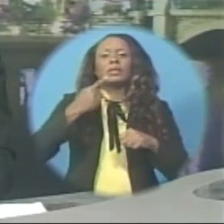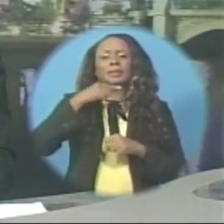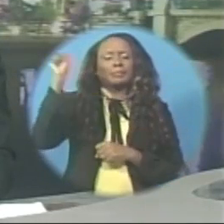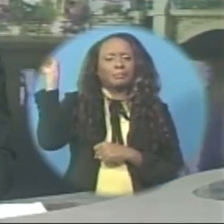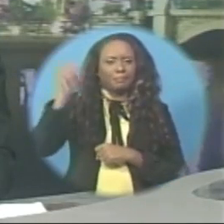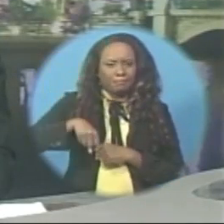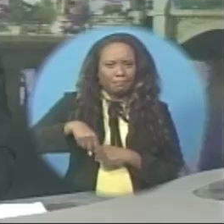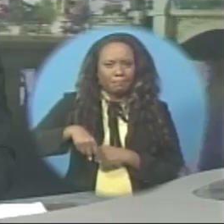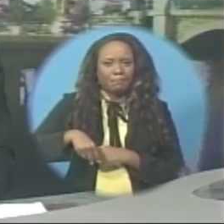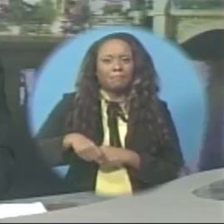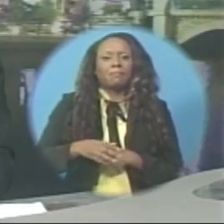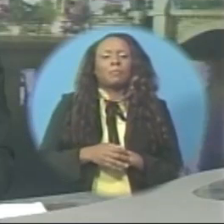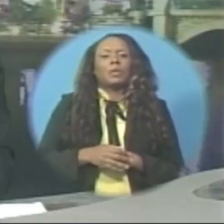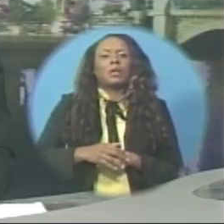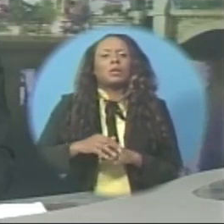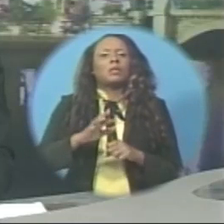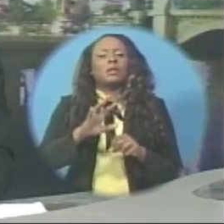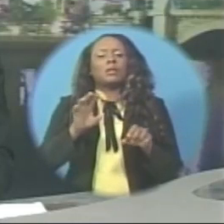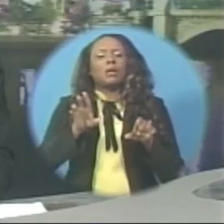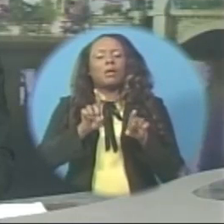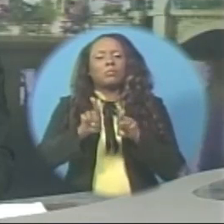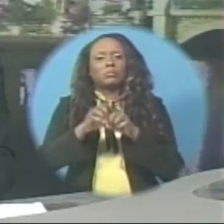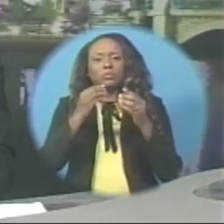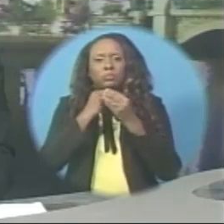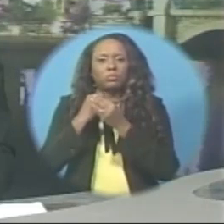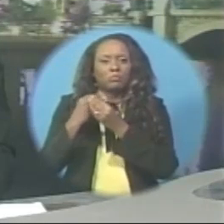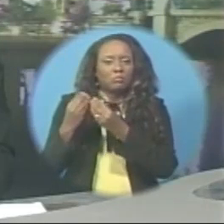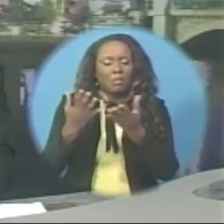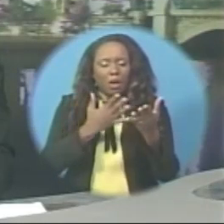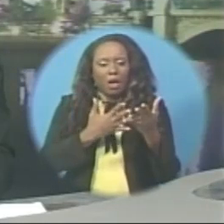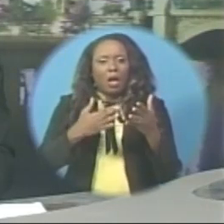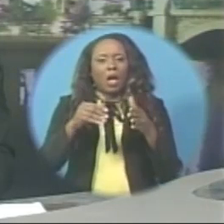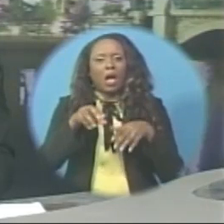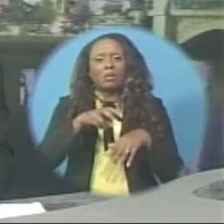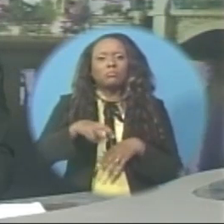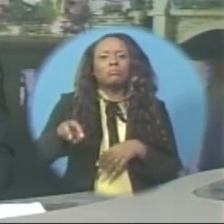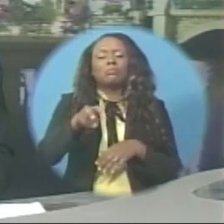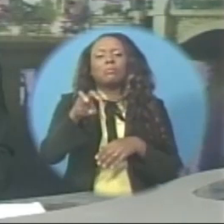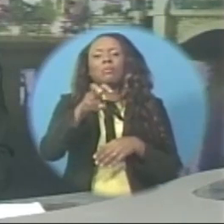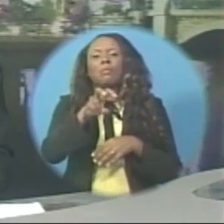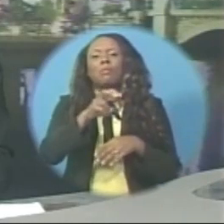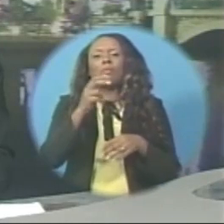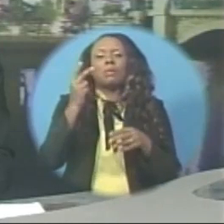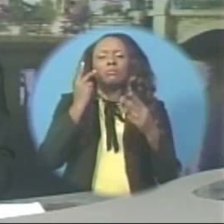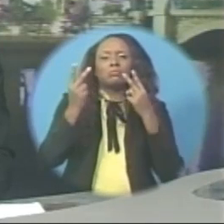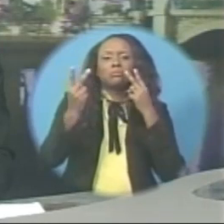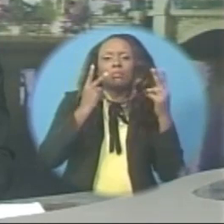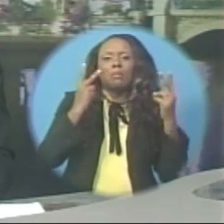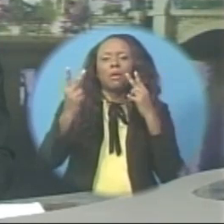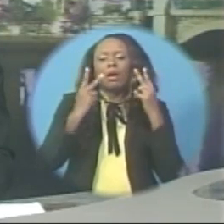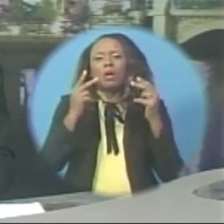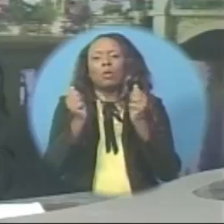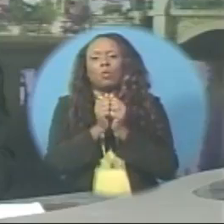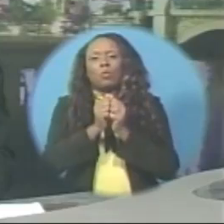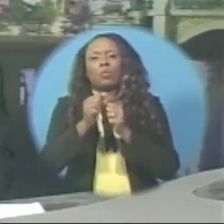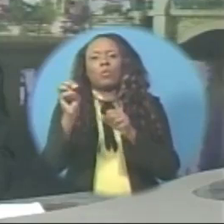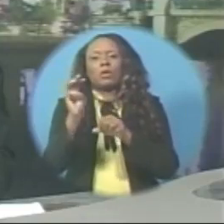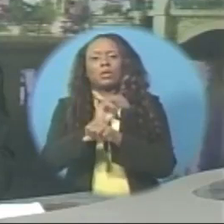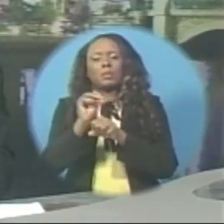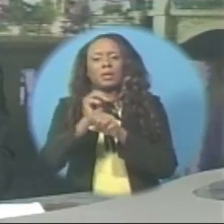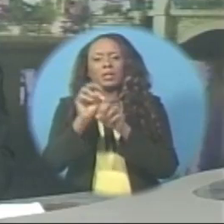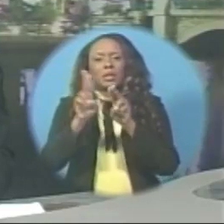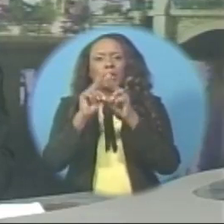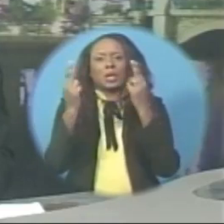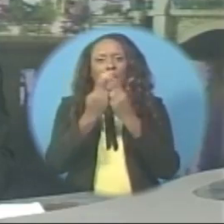the Barbados Secondary Teachers Union, toured the facility with officials from the Ministry of Education. Ken Jerson was there and filed